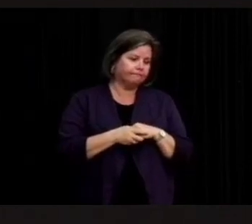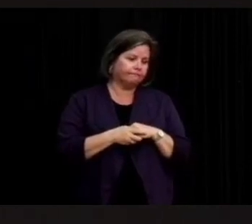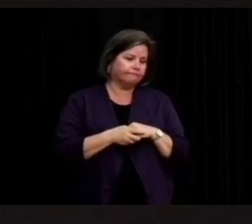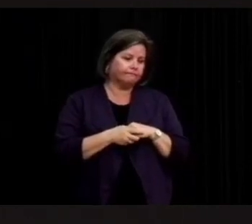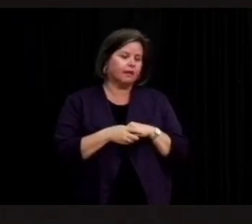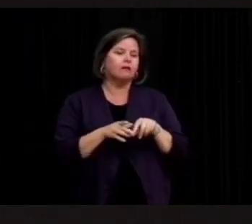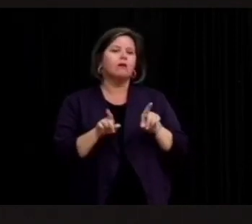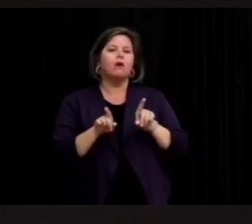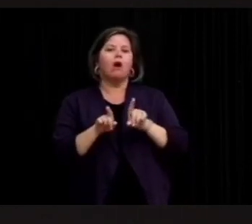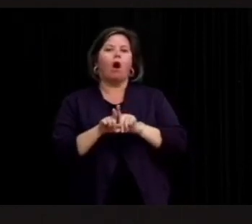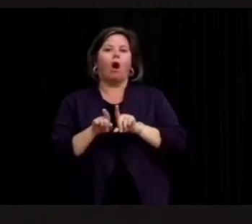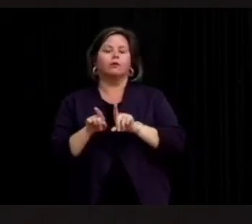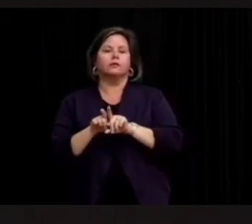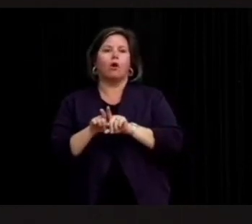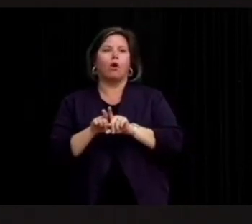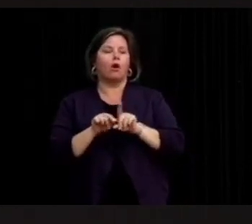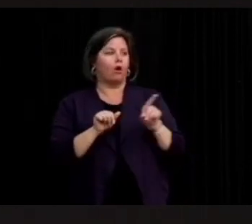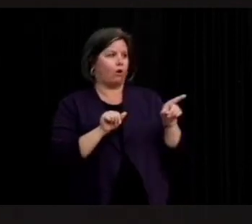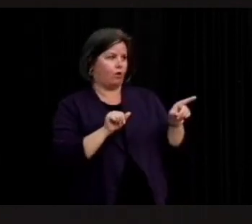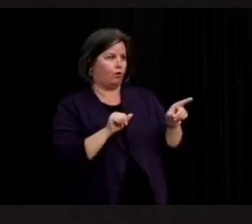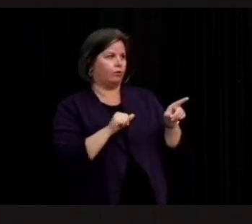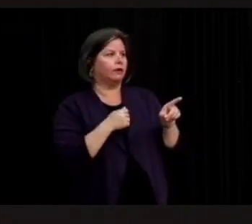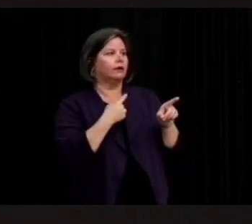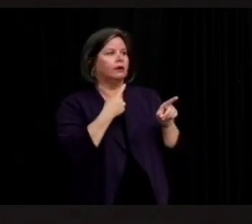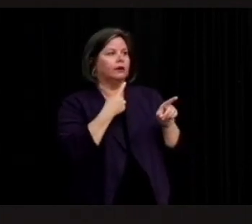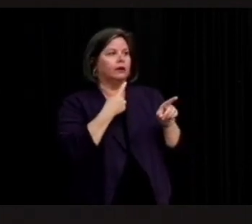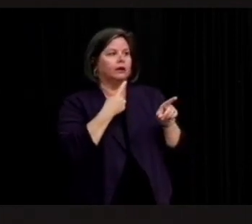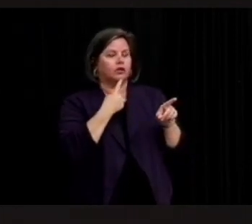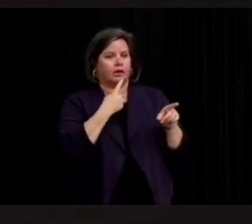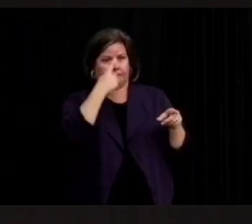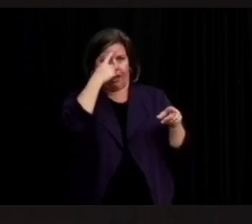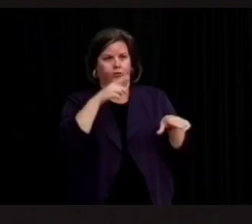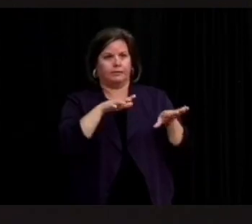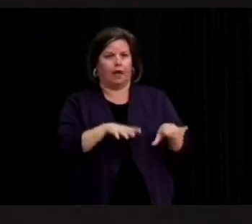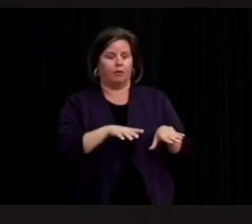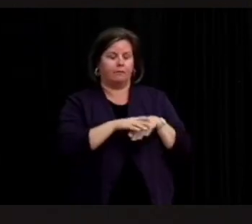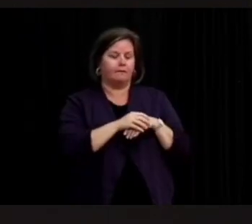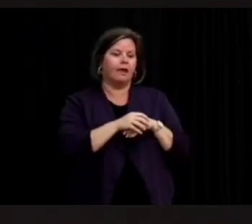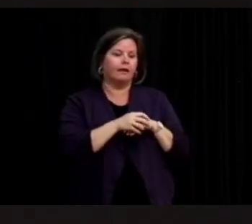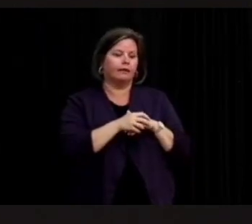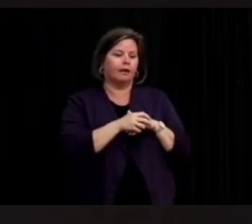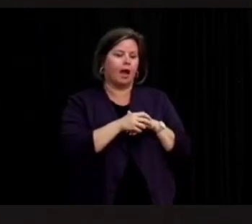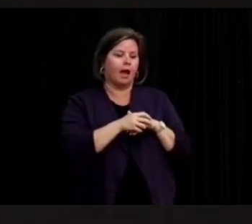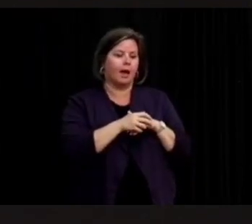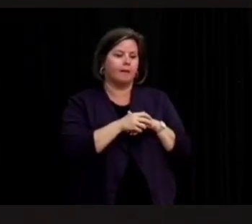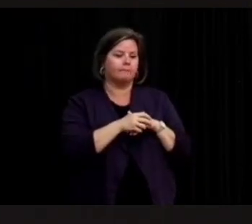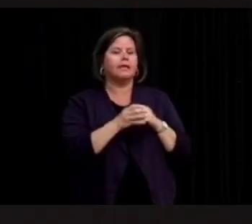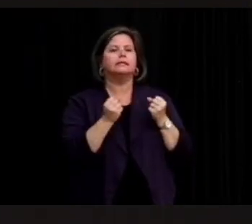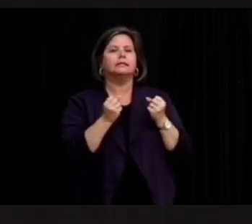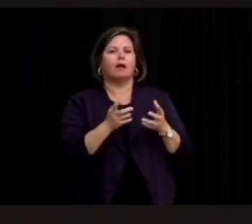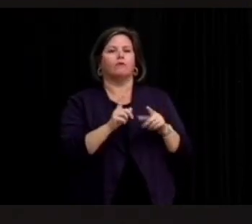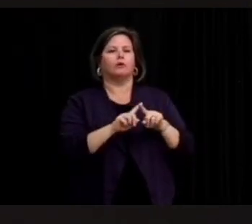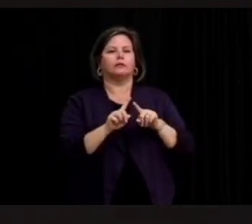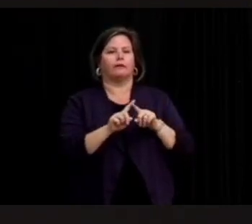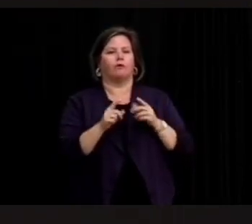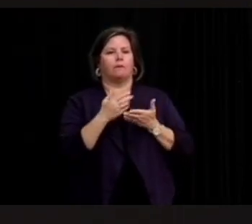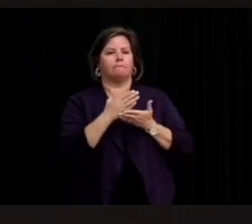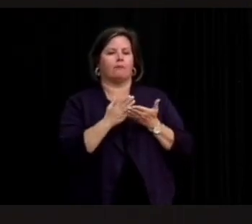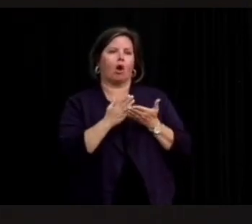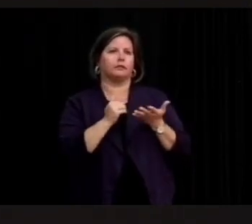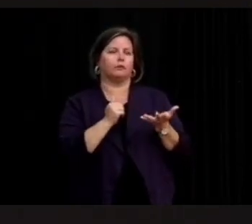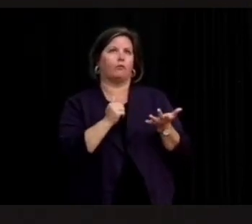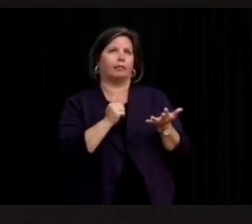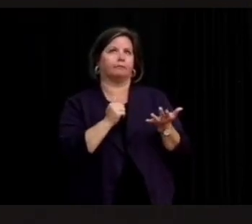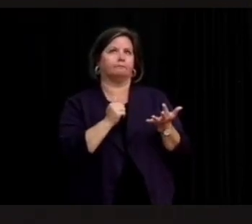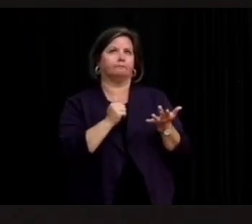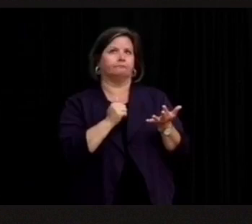in terms of, I know you mentioned the settlement a little bit, we have several pieces of that. We're kind